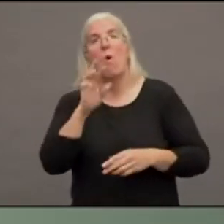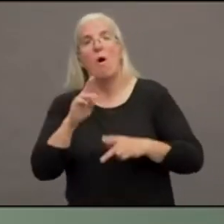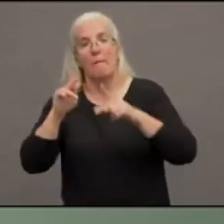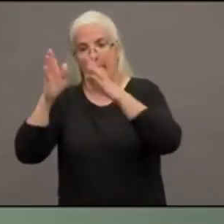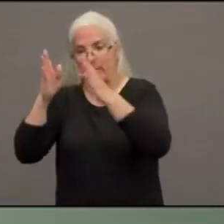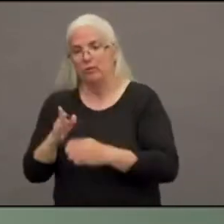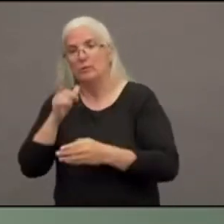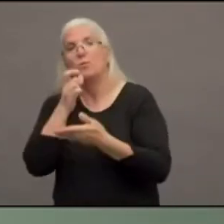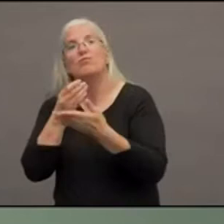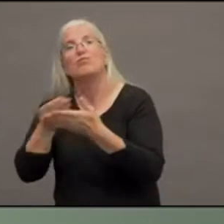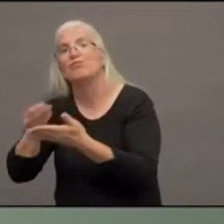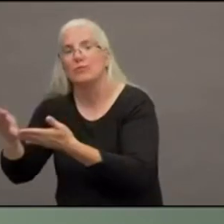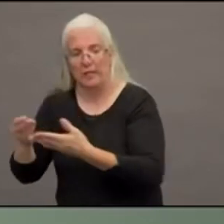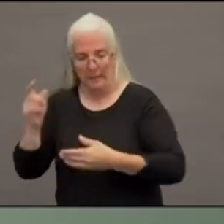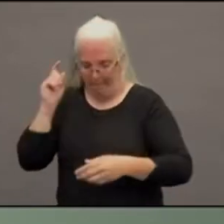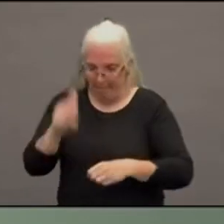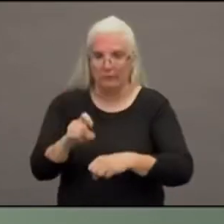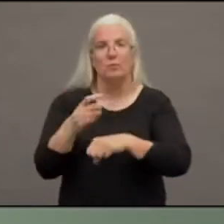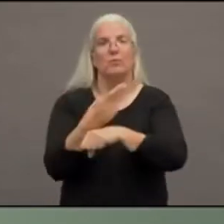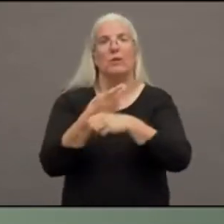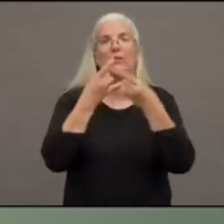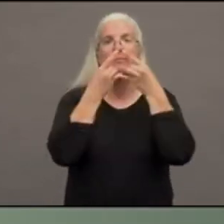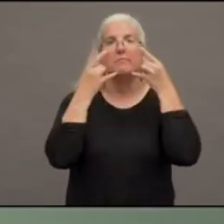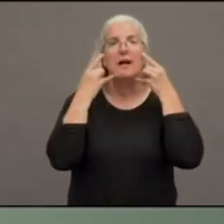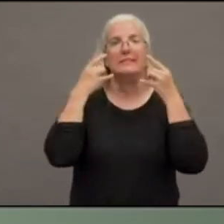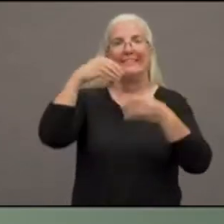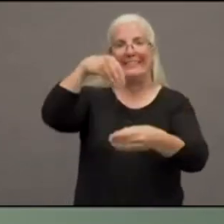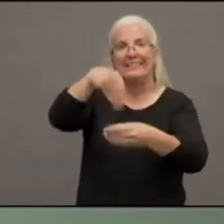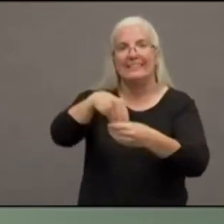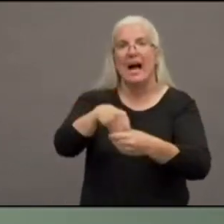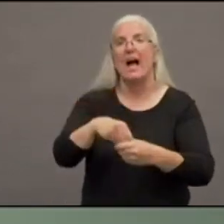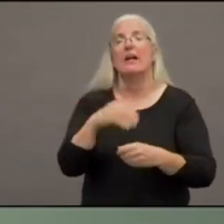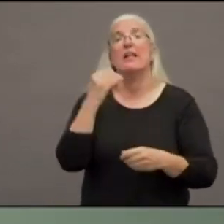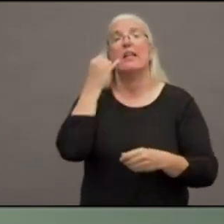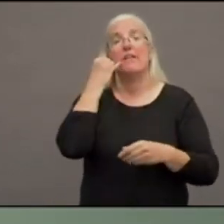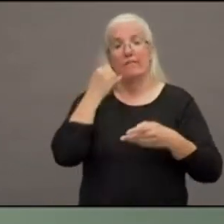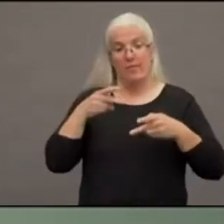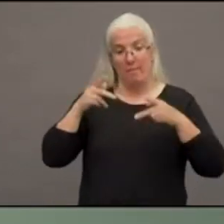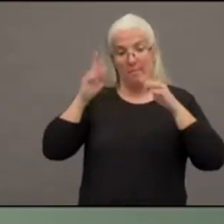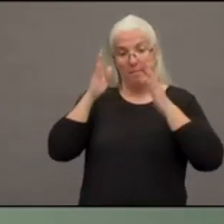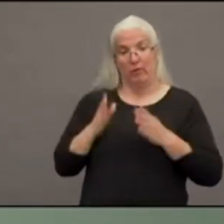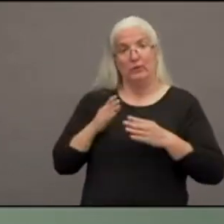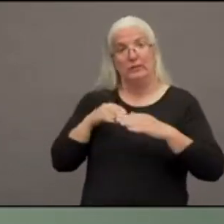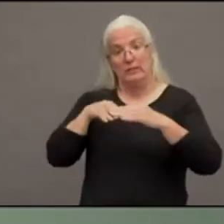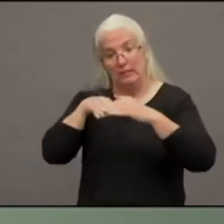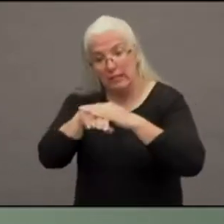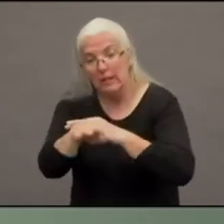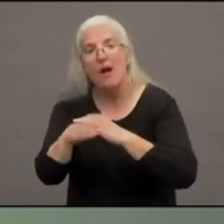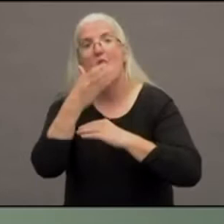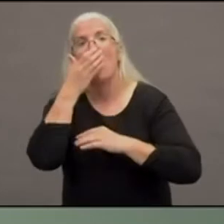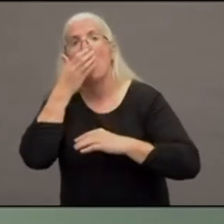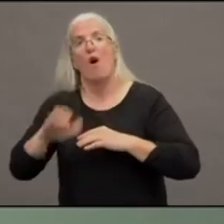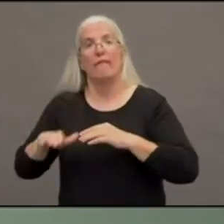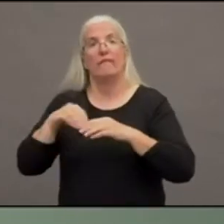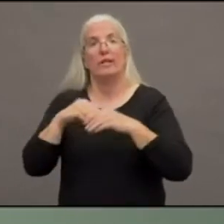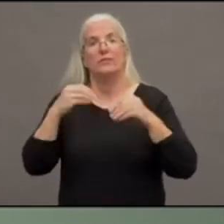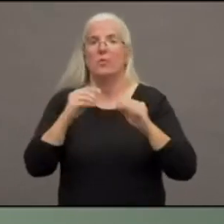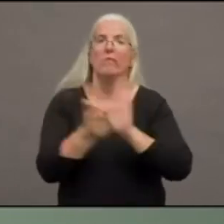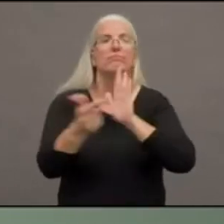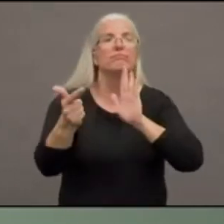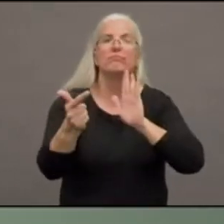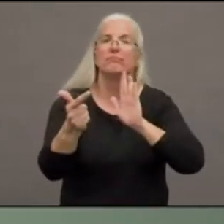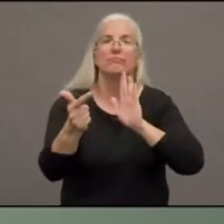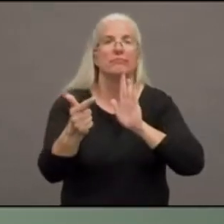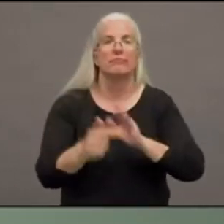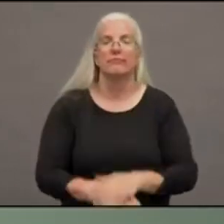activities that would require removing your face covering indoors are not allowed. The second is, of